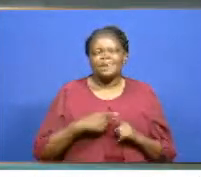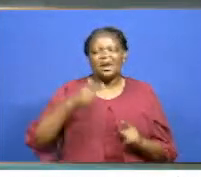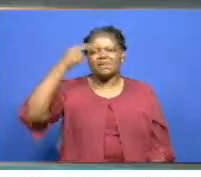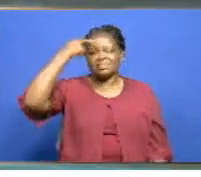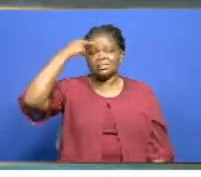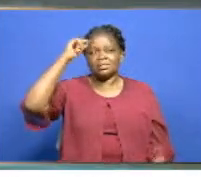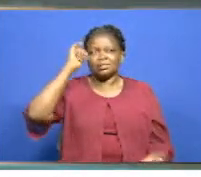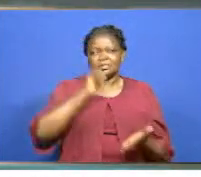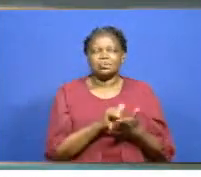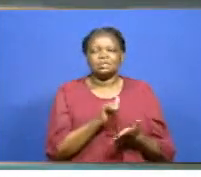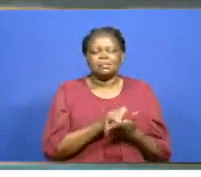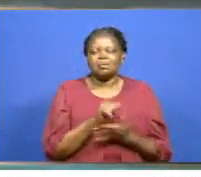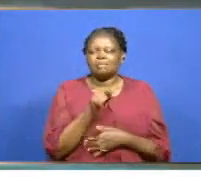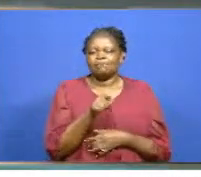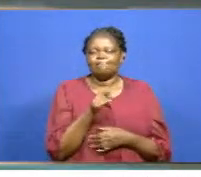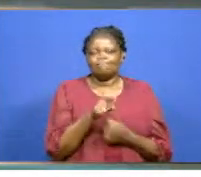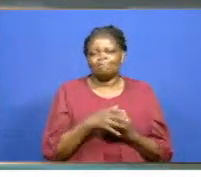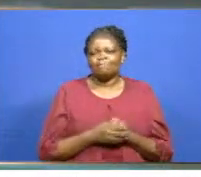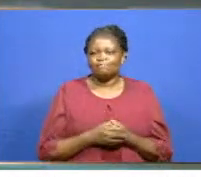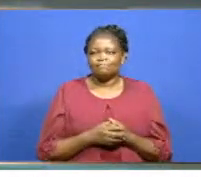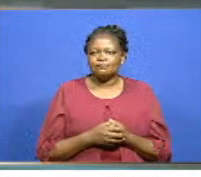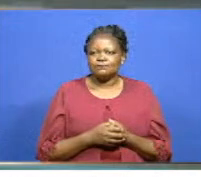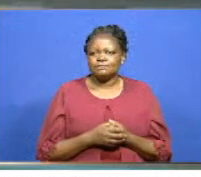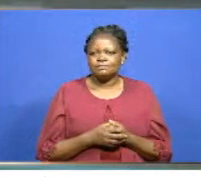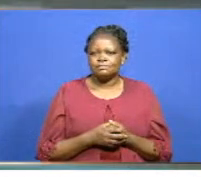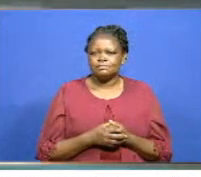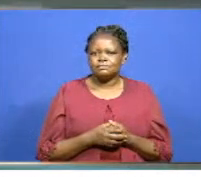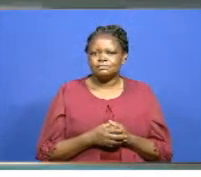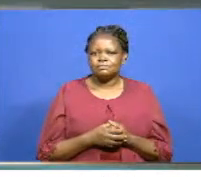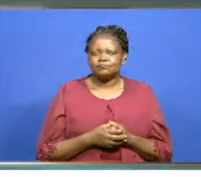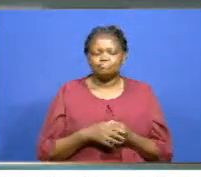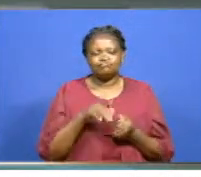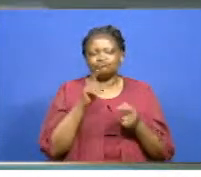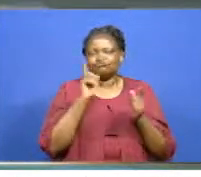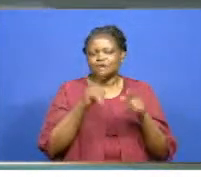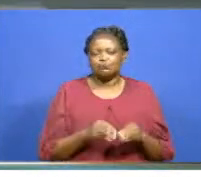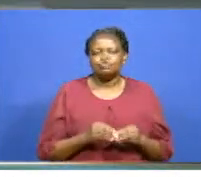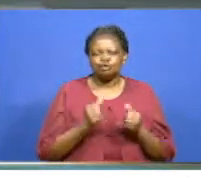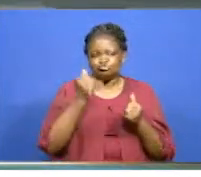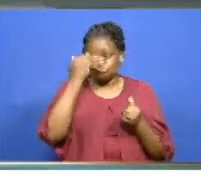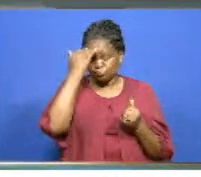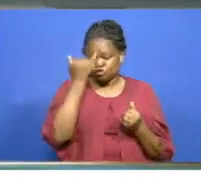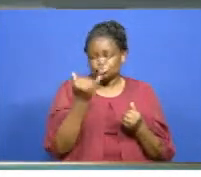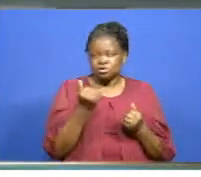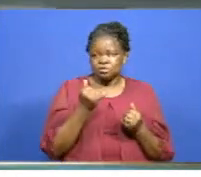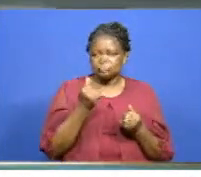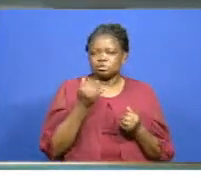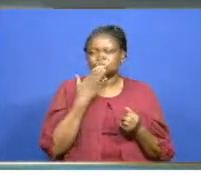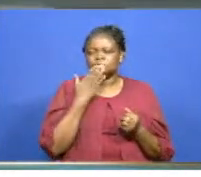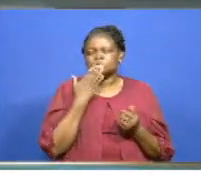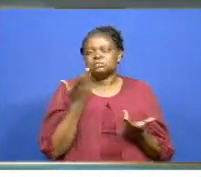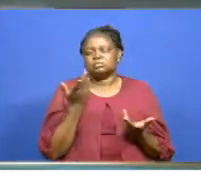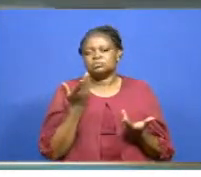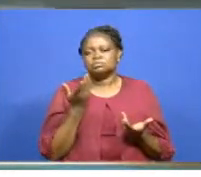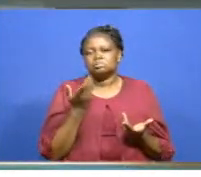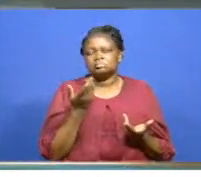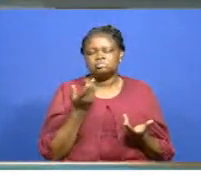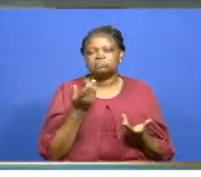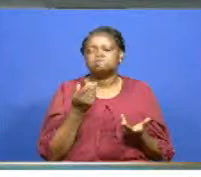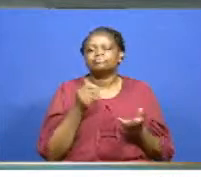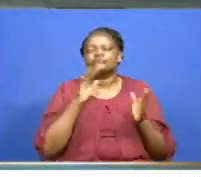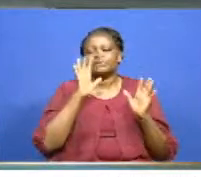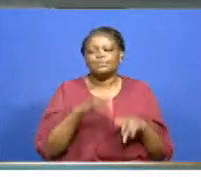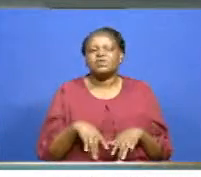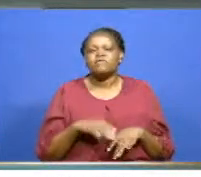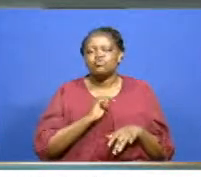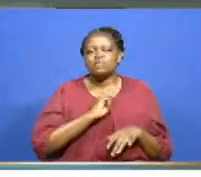that it is one thing that really needs to be sought, because the sugar sector really touches on a big part of Western Kenya,